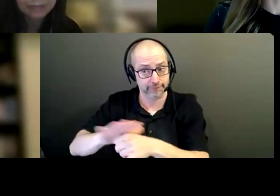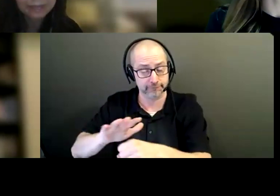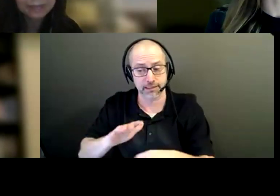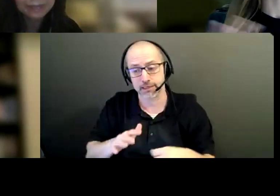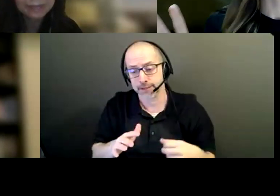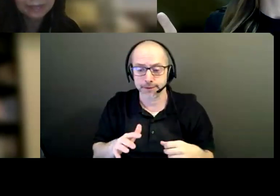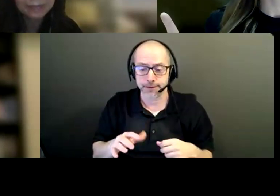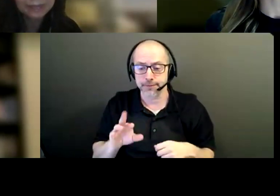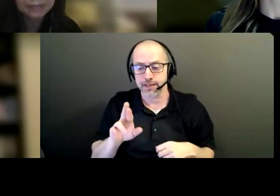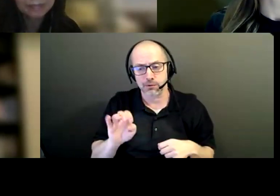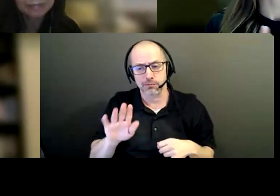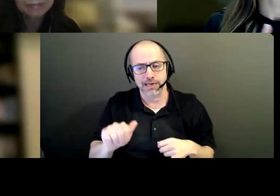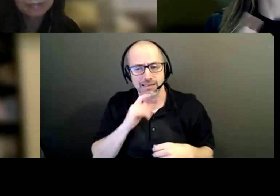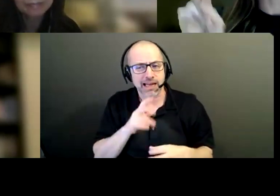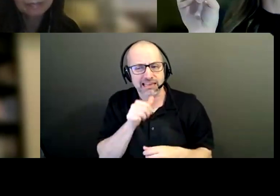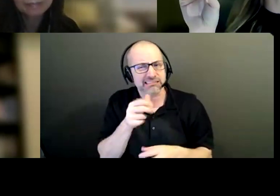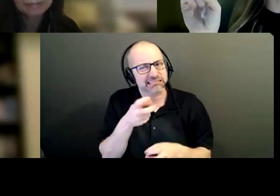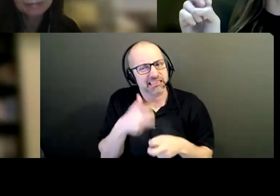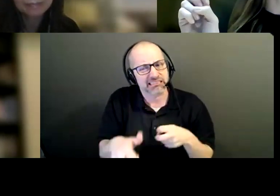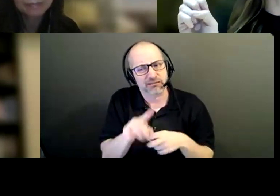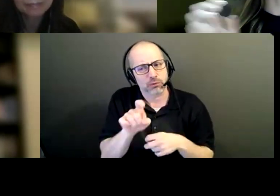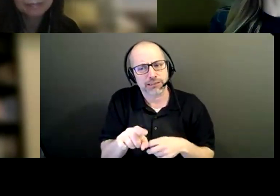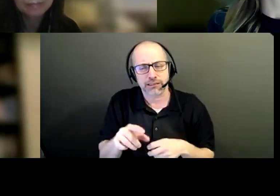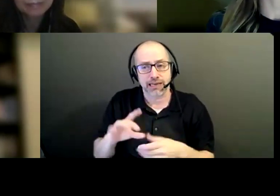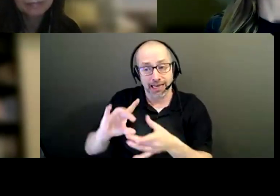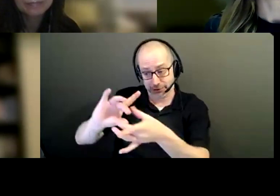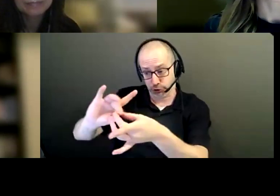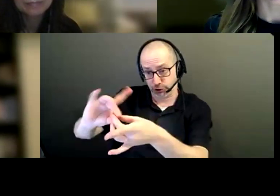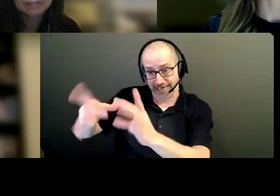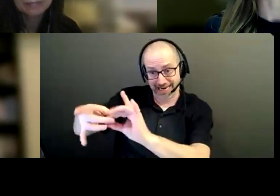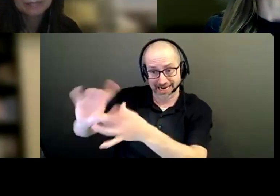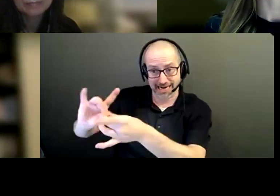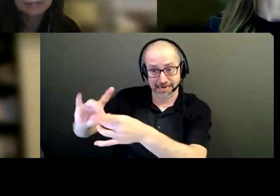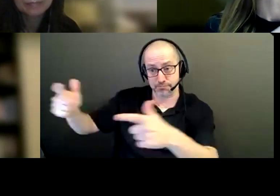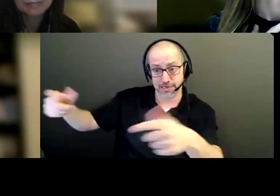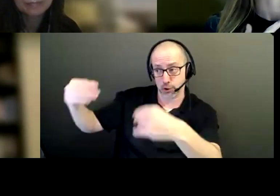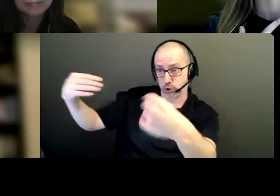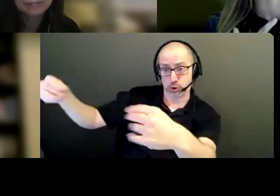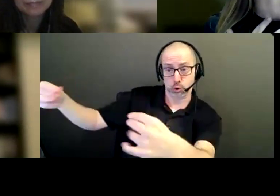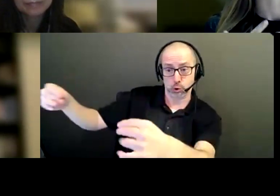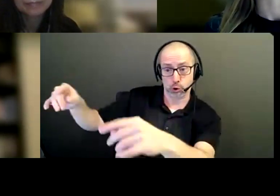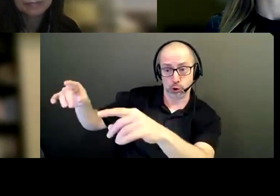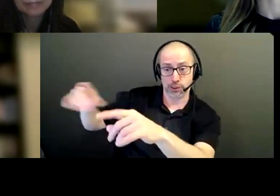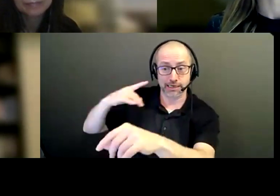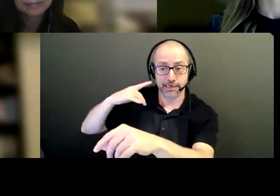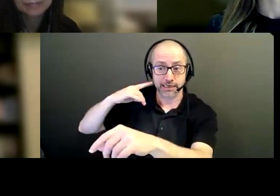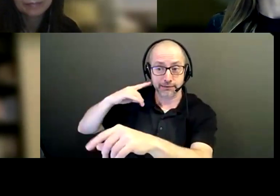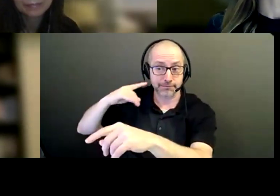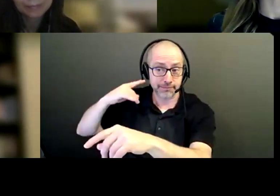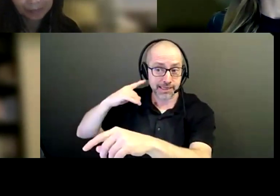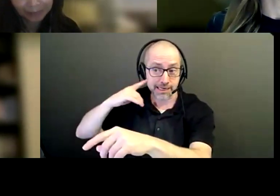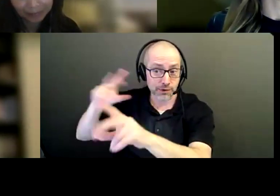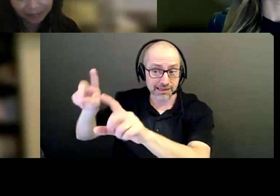It's kind of a hard question to answer. I don't like chain store. I would just recommend going to